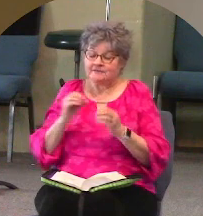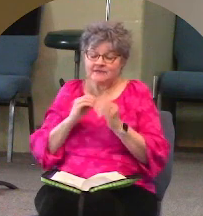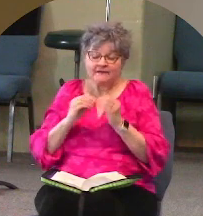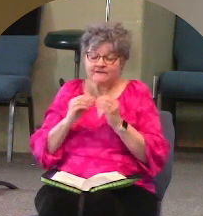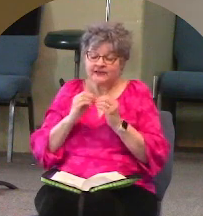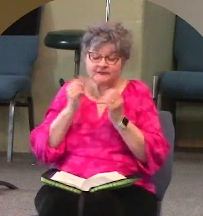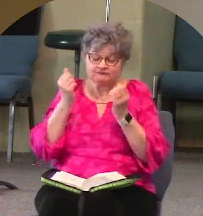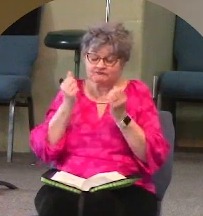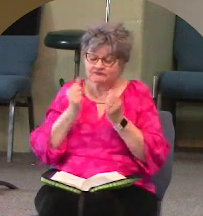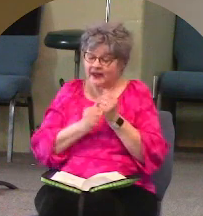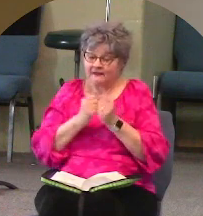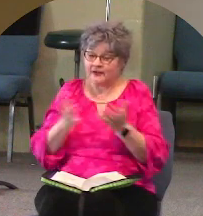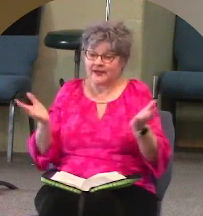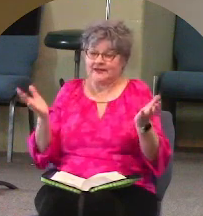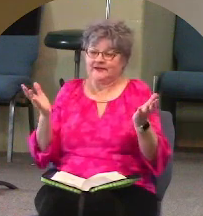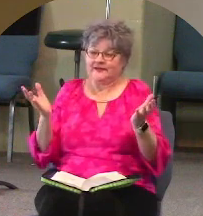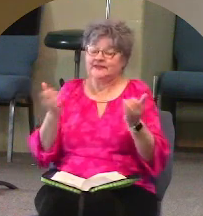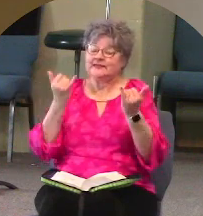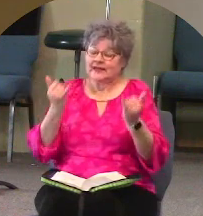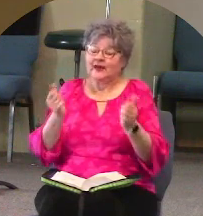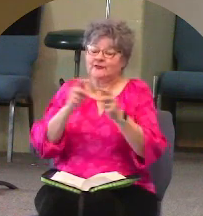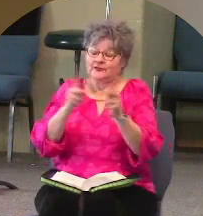there's